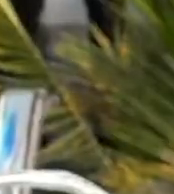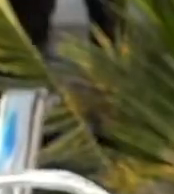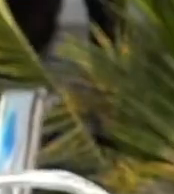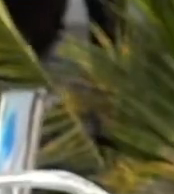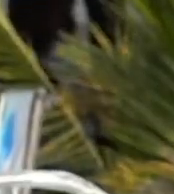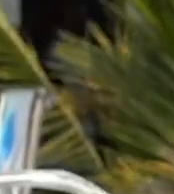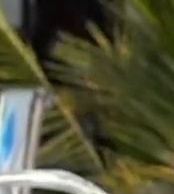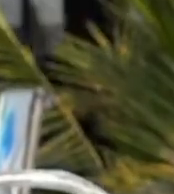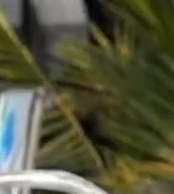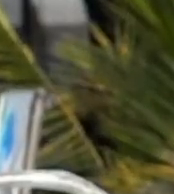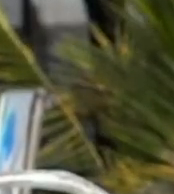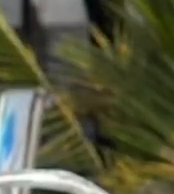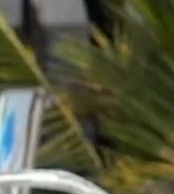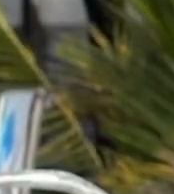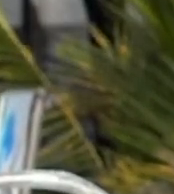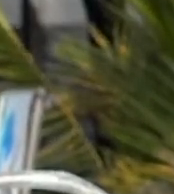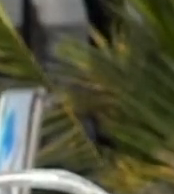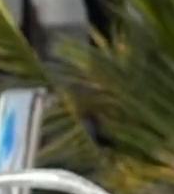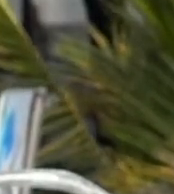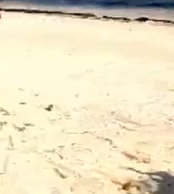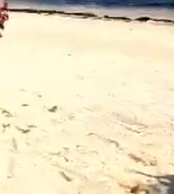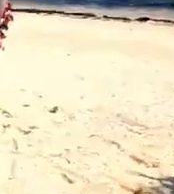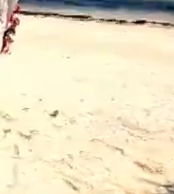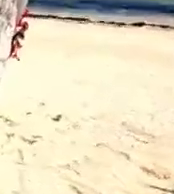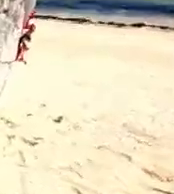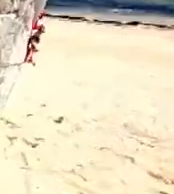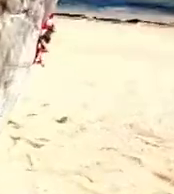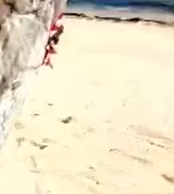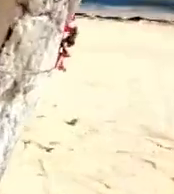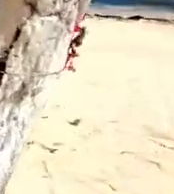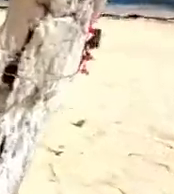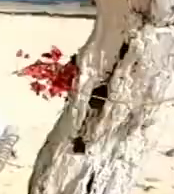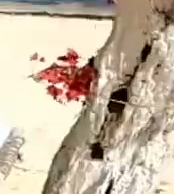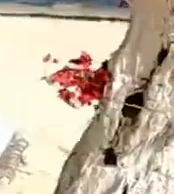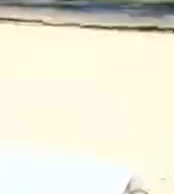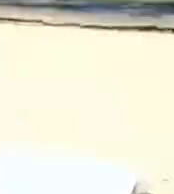Yani unavyoona basi niko kipwani pwani tu.